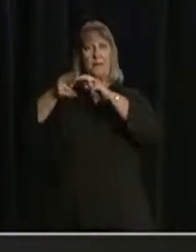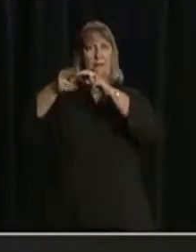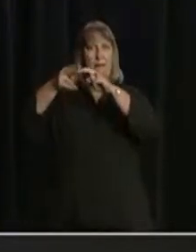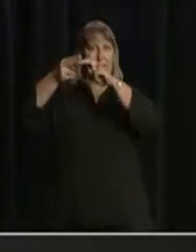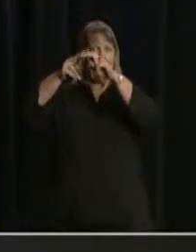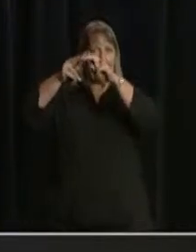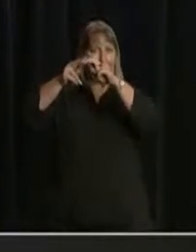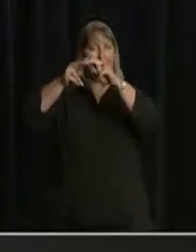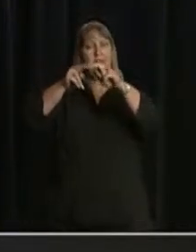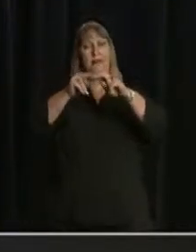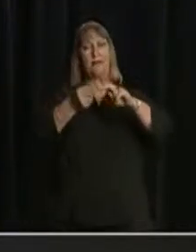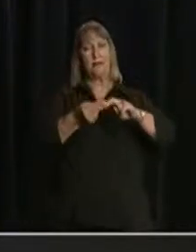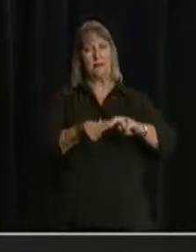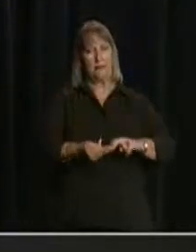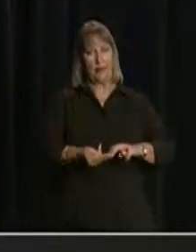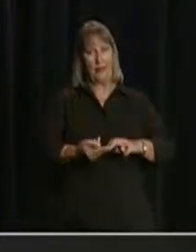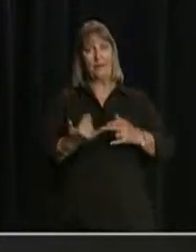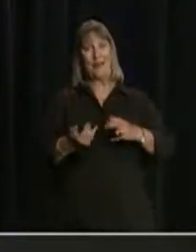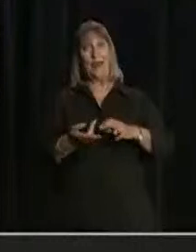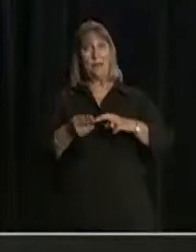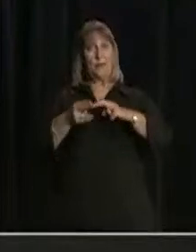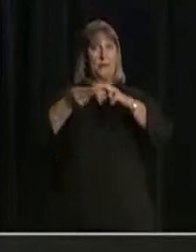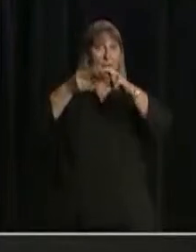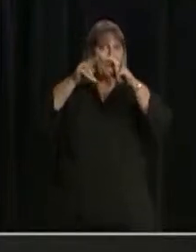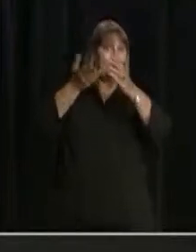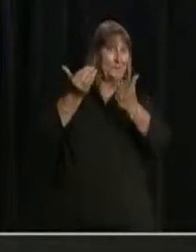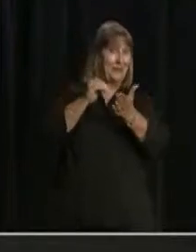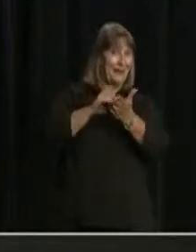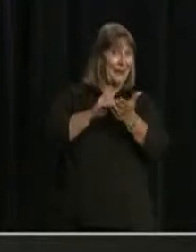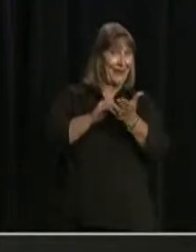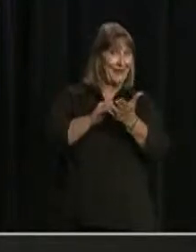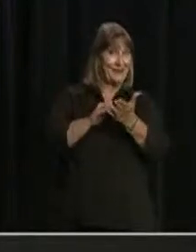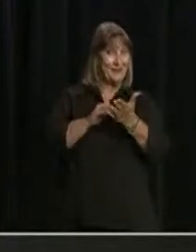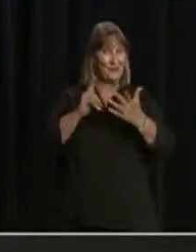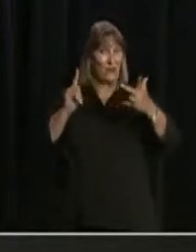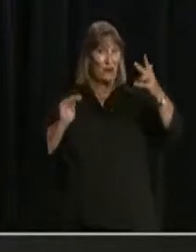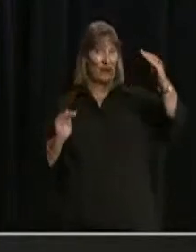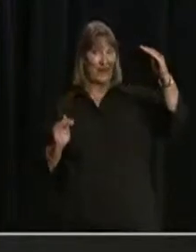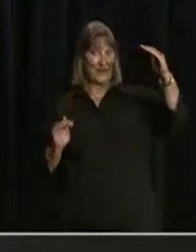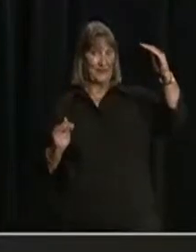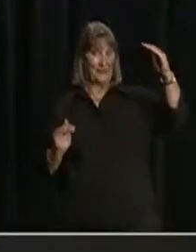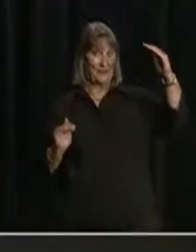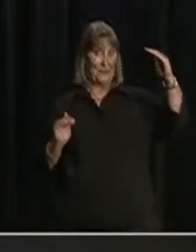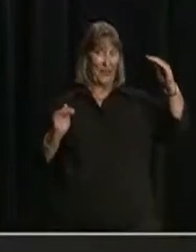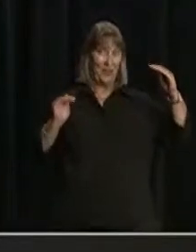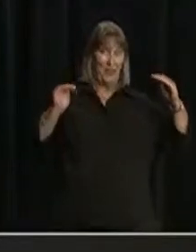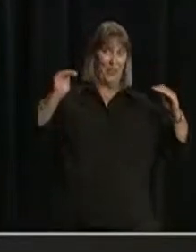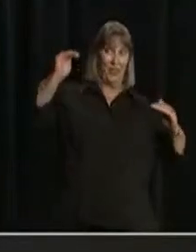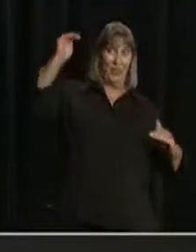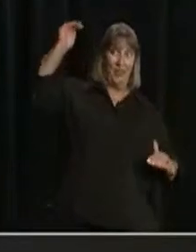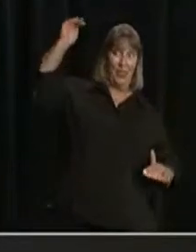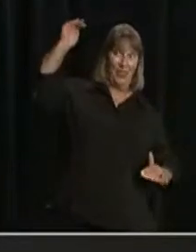similar numbers. So does this feel like that this is kind of a balancing out or a plateau?